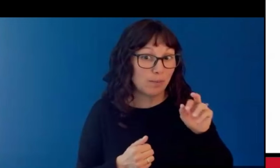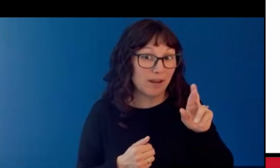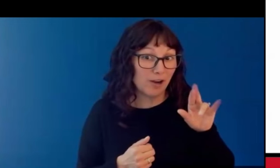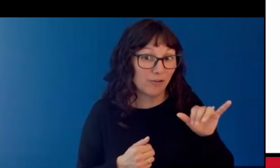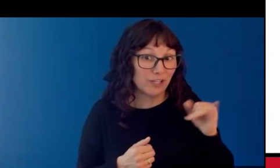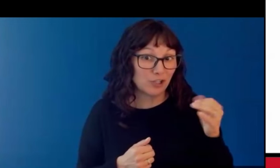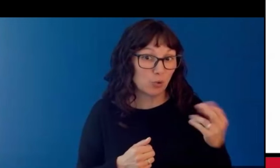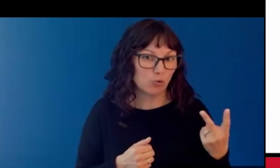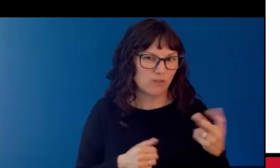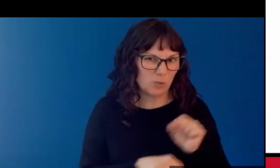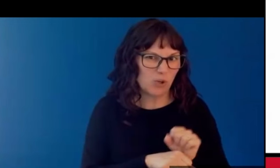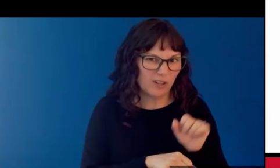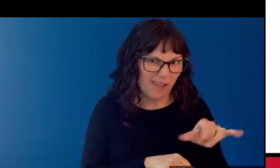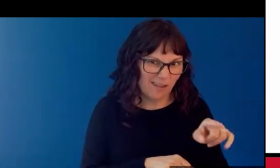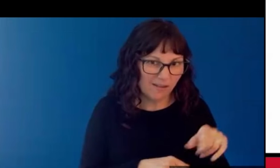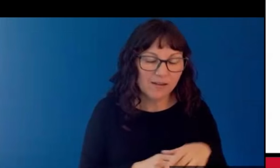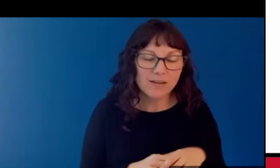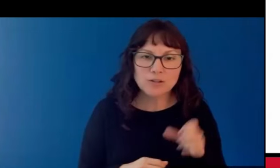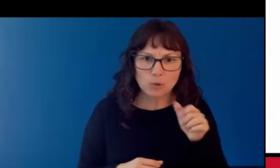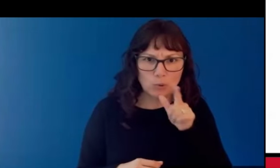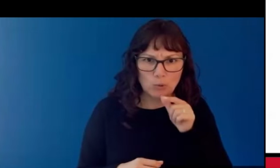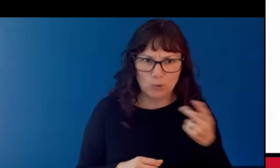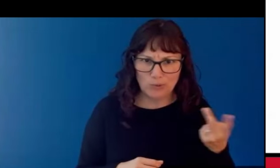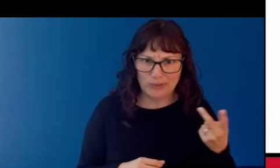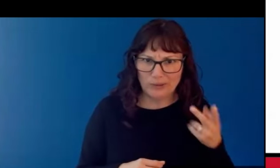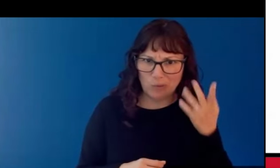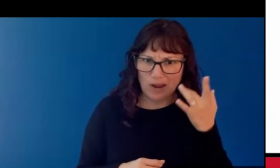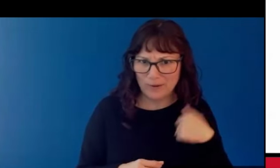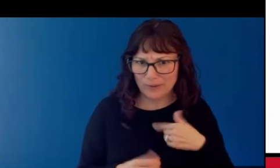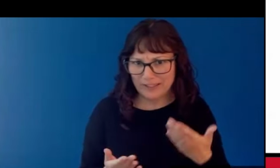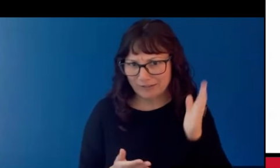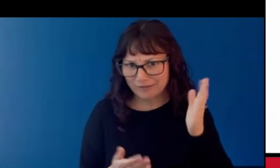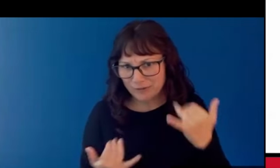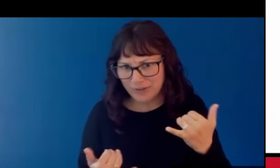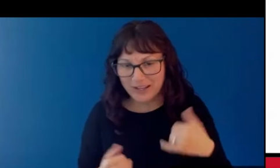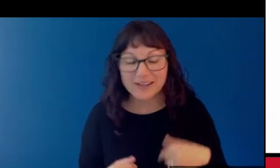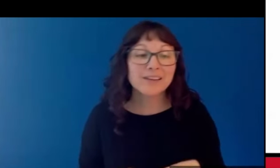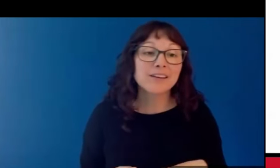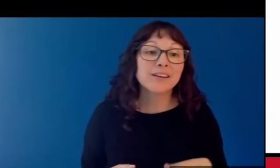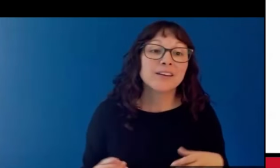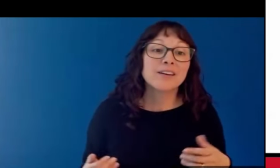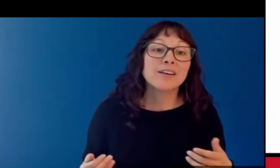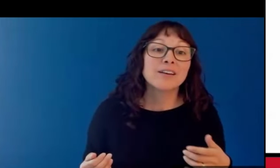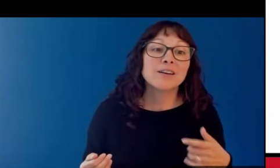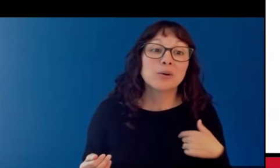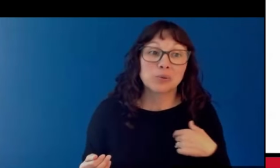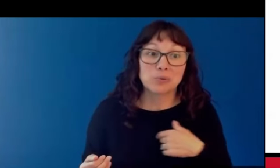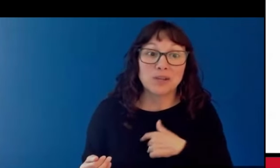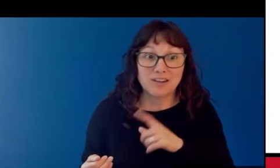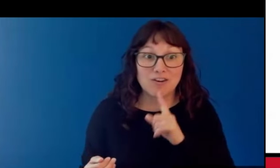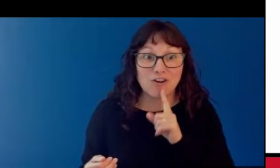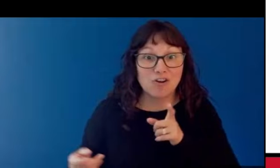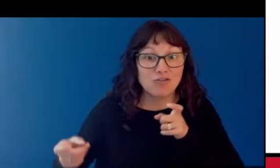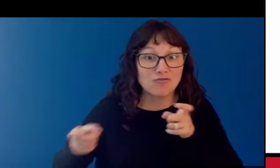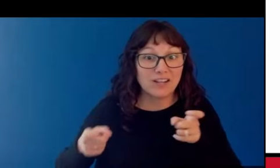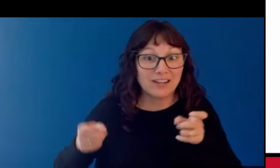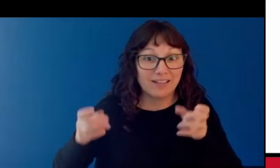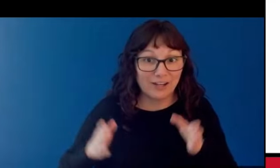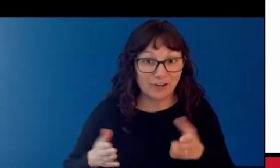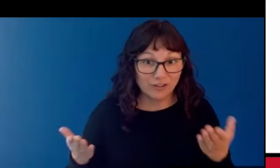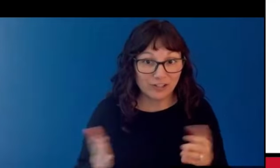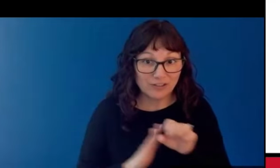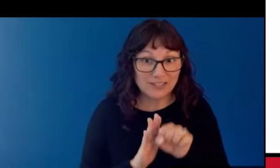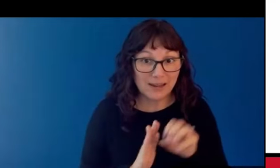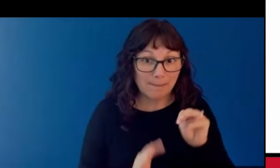are we and why are we talking to you today? We are the regulator in the state of